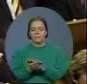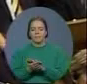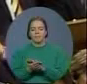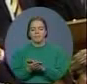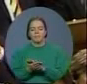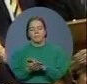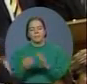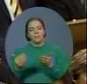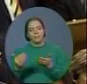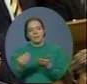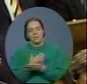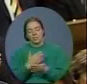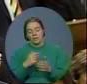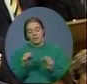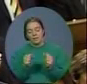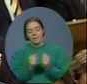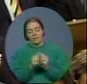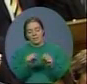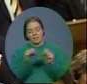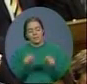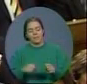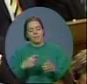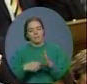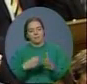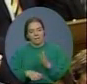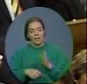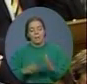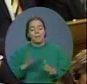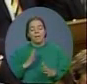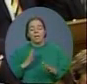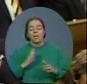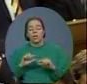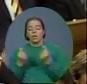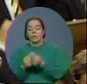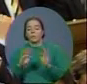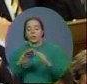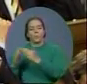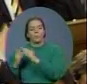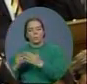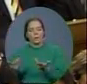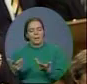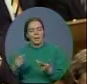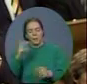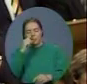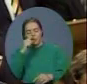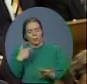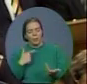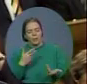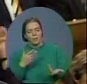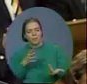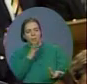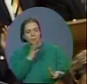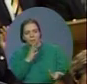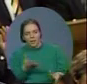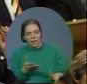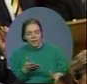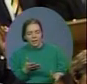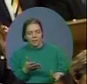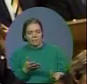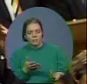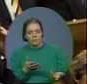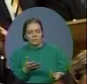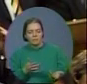Community groups can't. That's why past Liberal, even past progressive Conservative governments, offered them support. They knew these voices